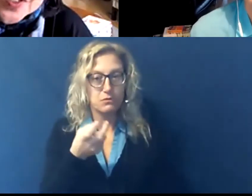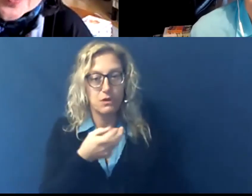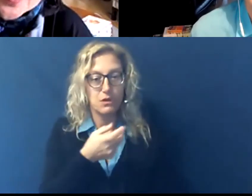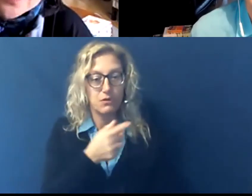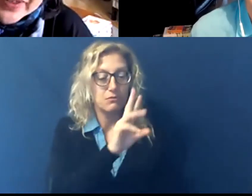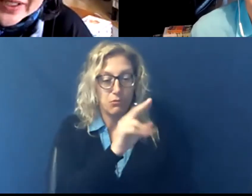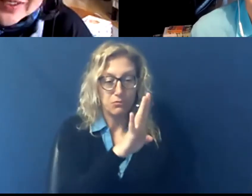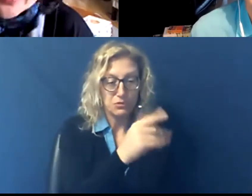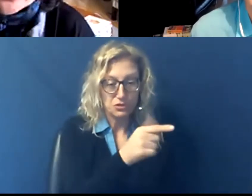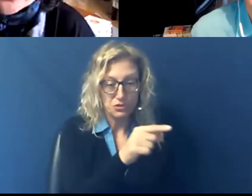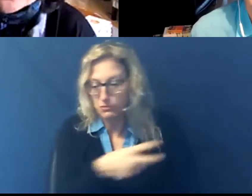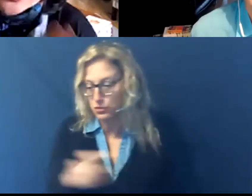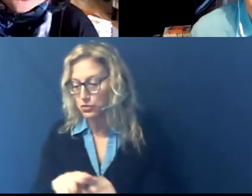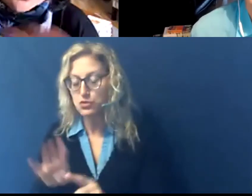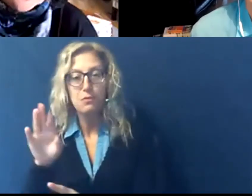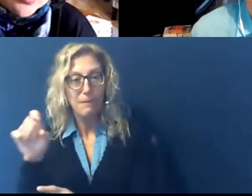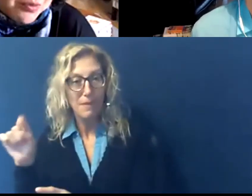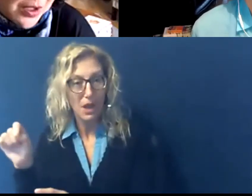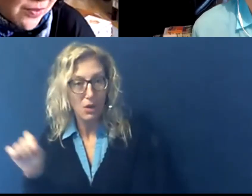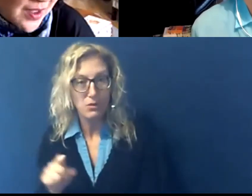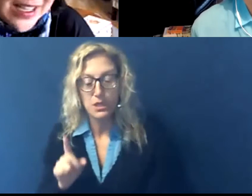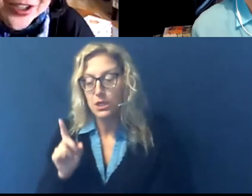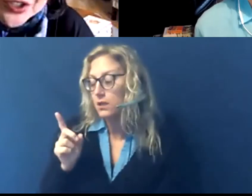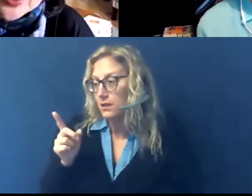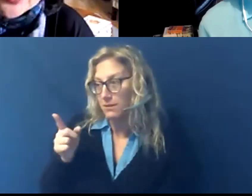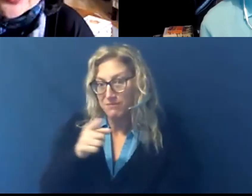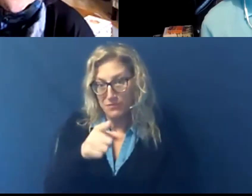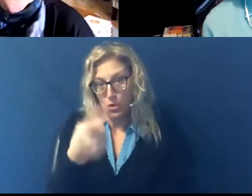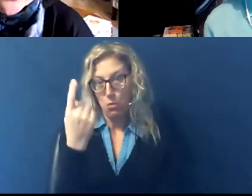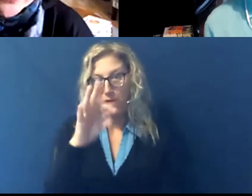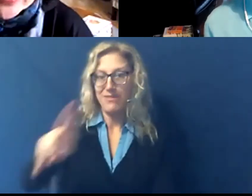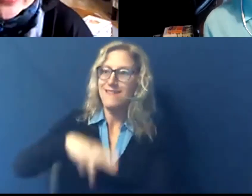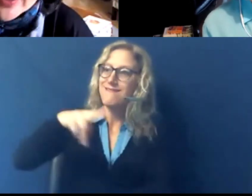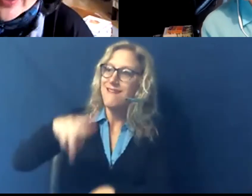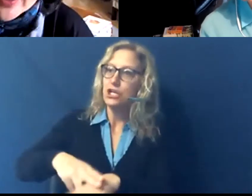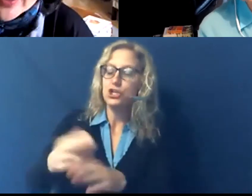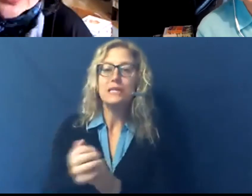Ginsburg to Justice Barrett. You are one of the national